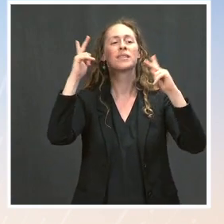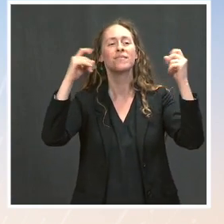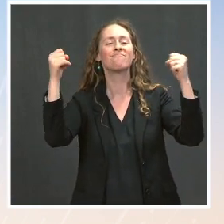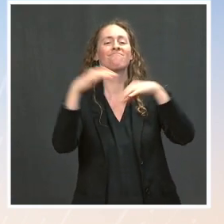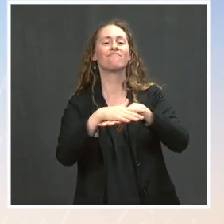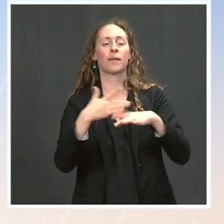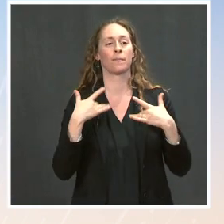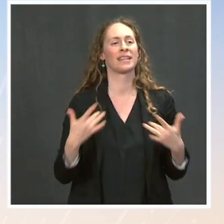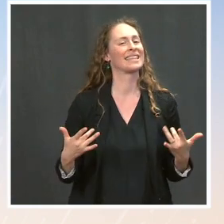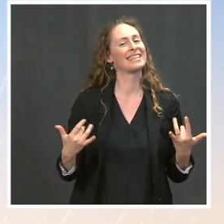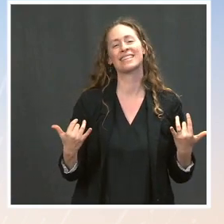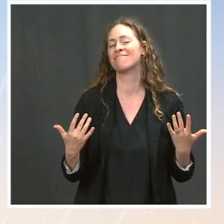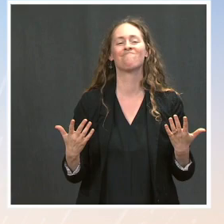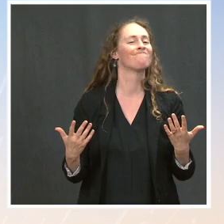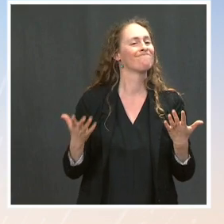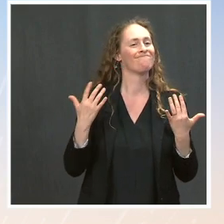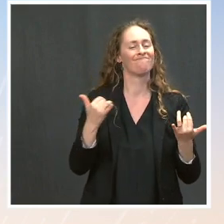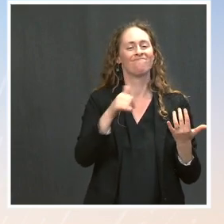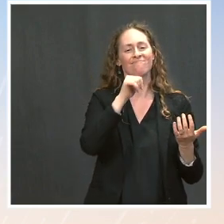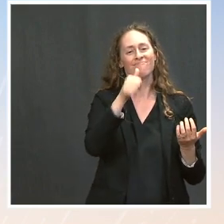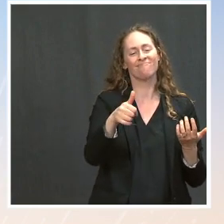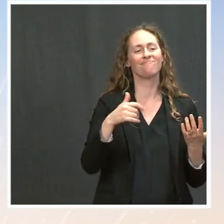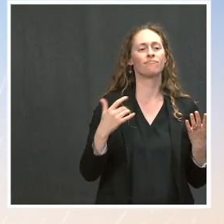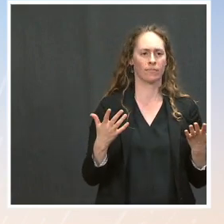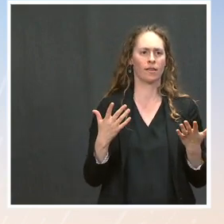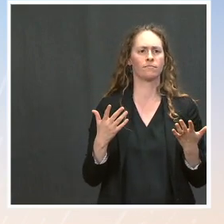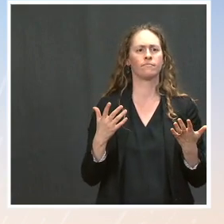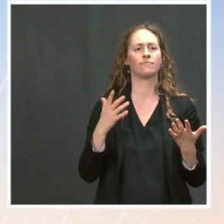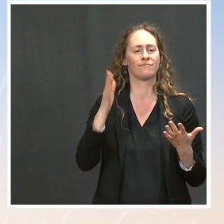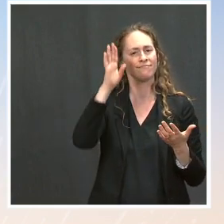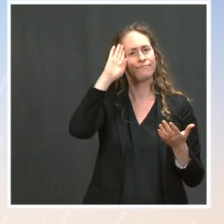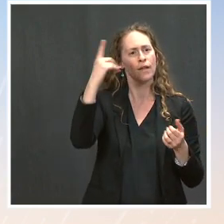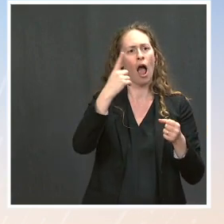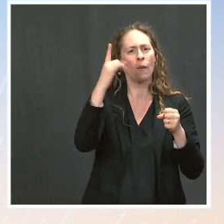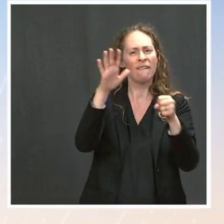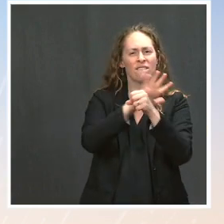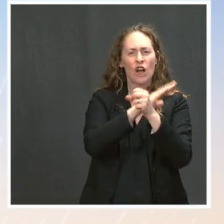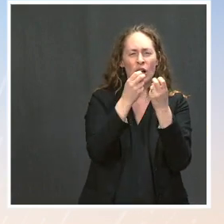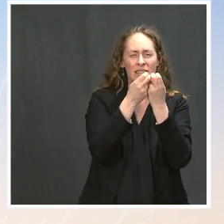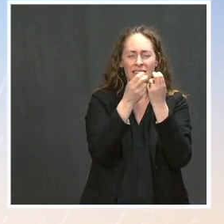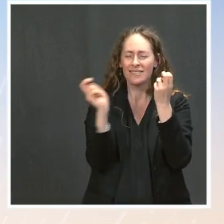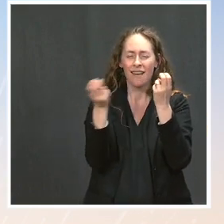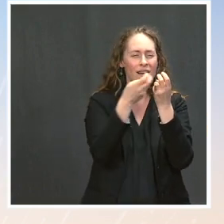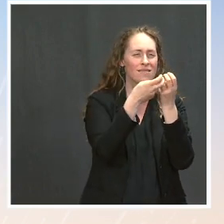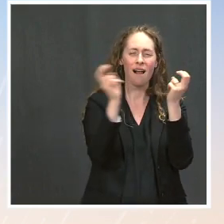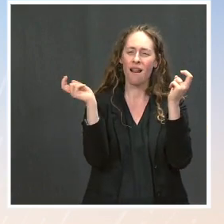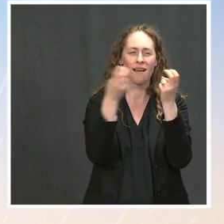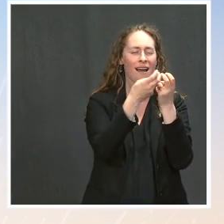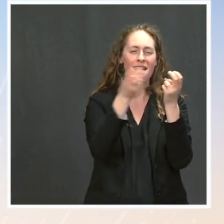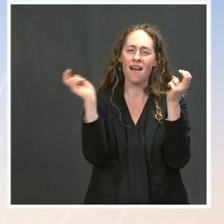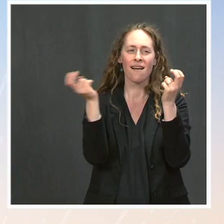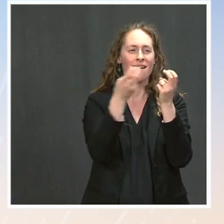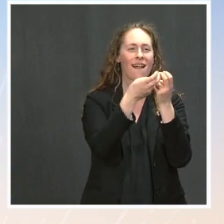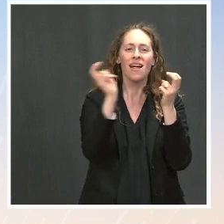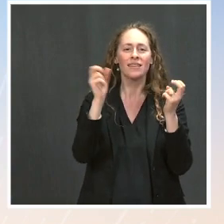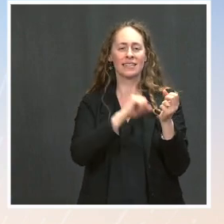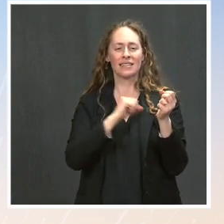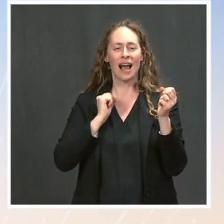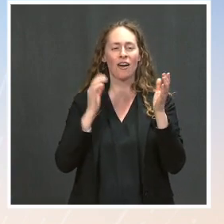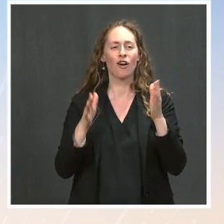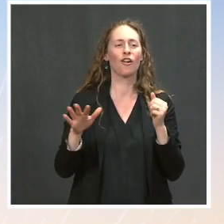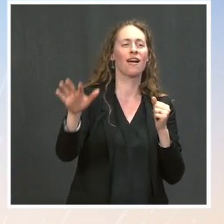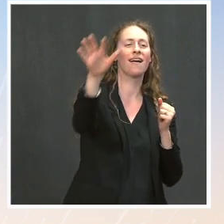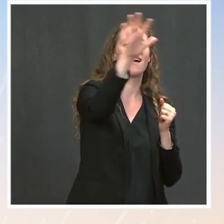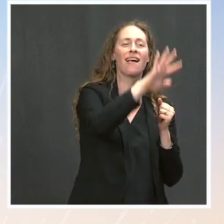they're used to seeing a full Senate chamber, House and Senate, you know, full members of Congress filling. They're used to